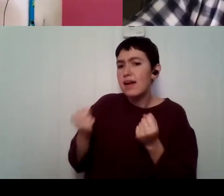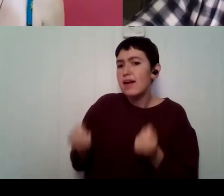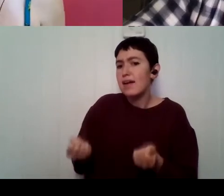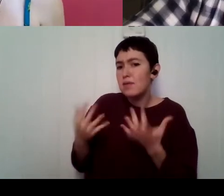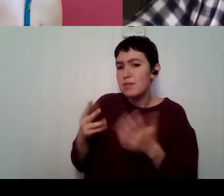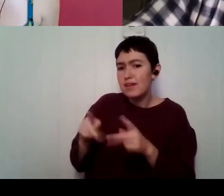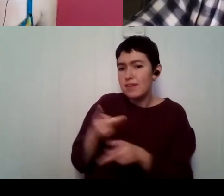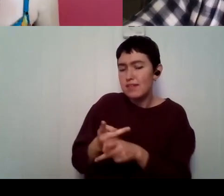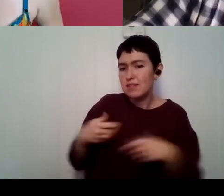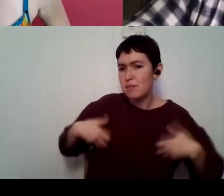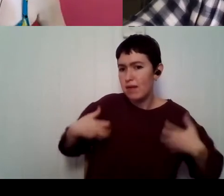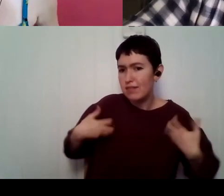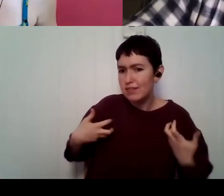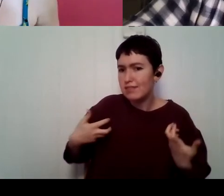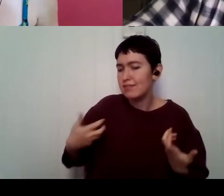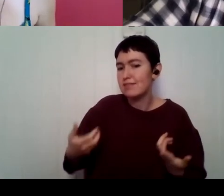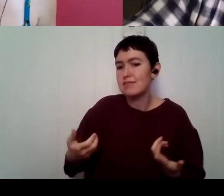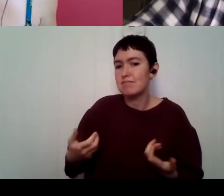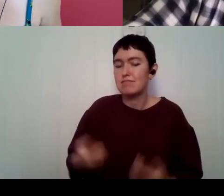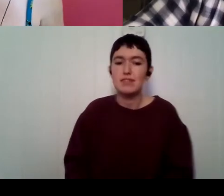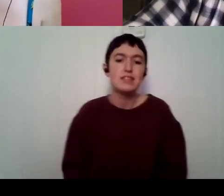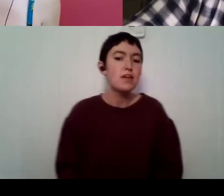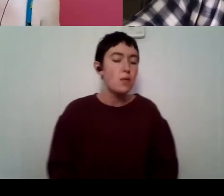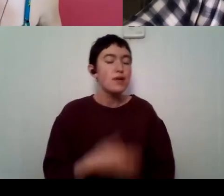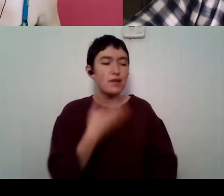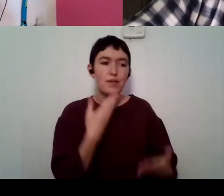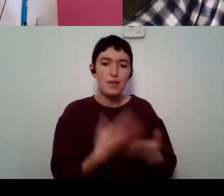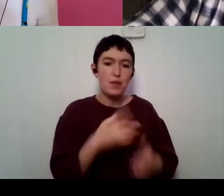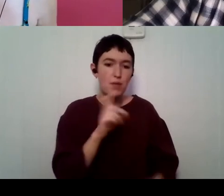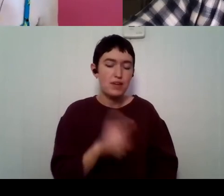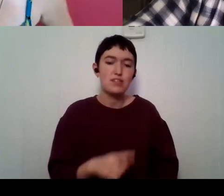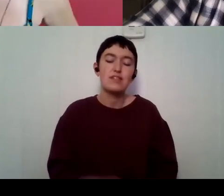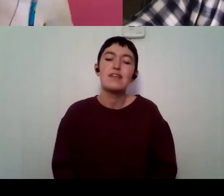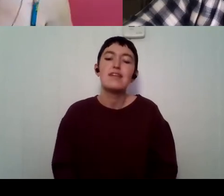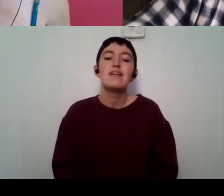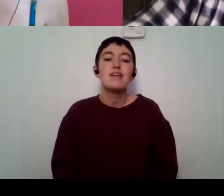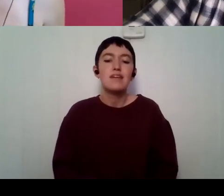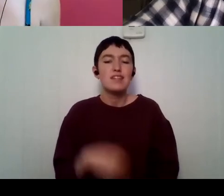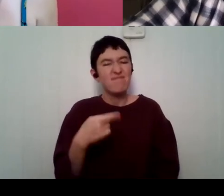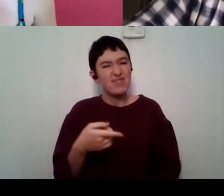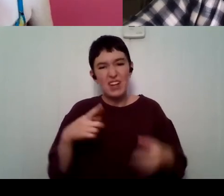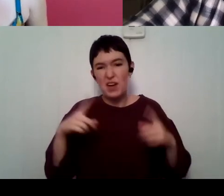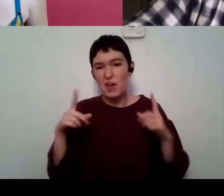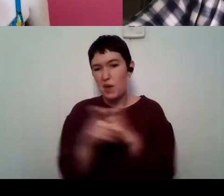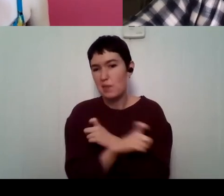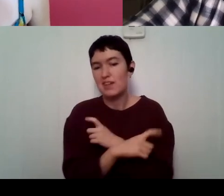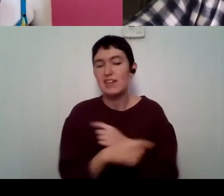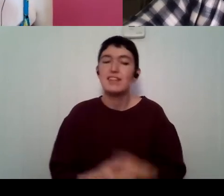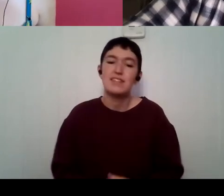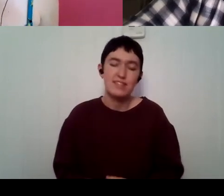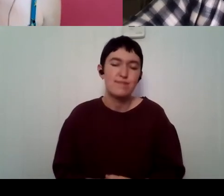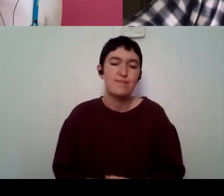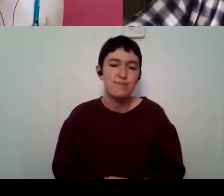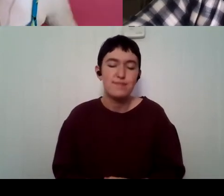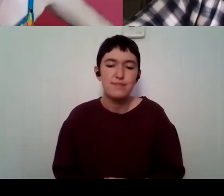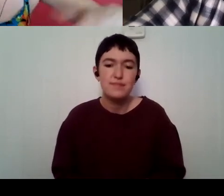there? That's a very good question, because as I say with speciation, every time I teach, it's complicated. So, that could